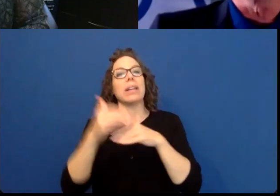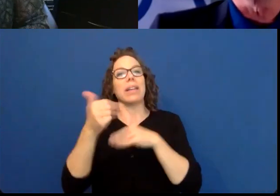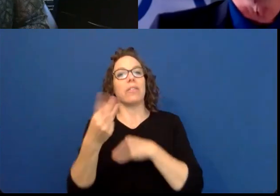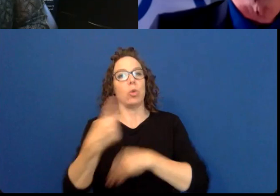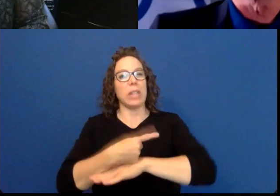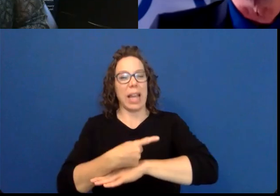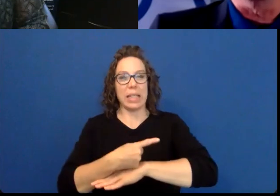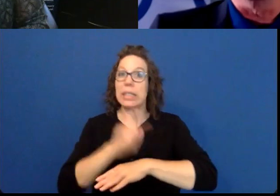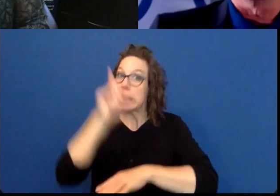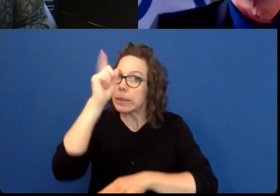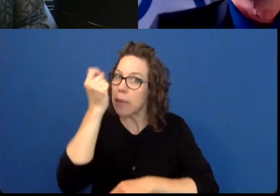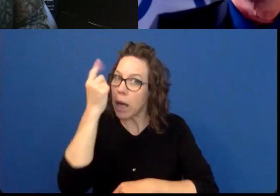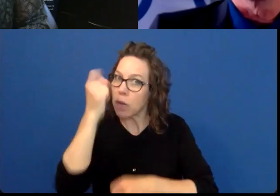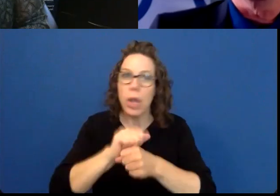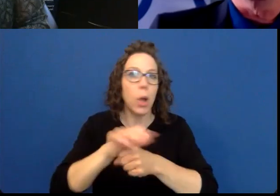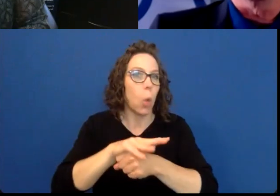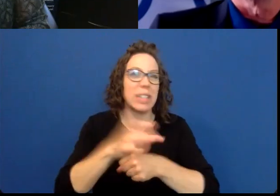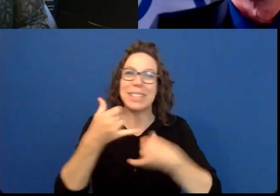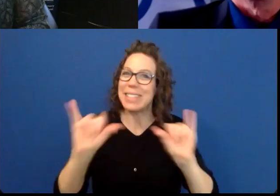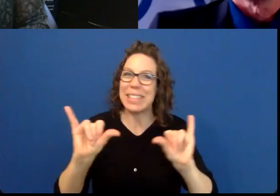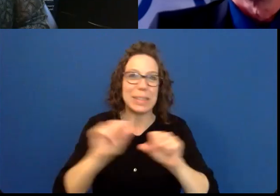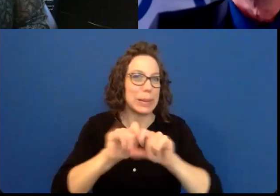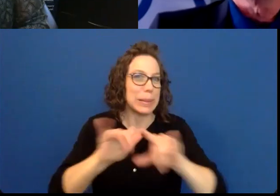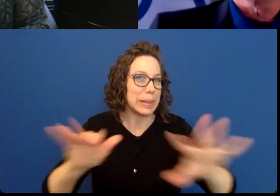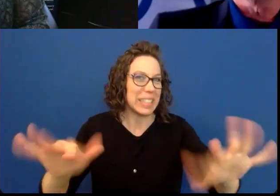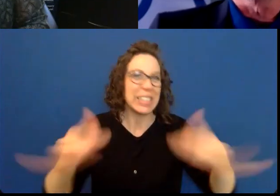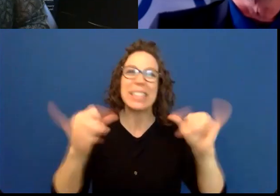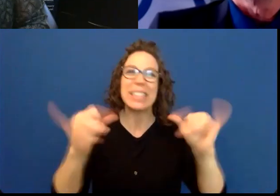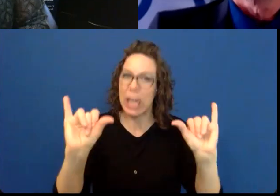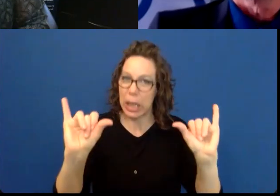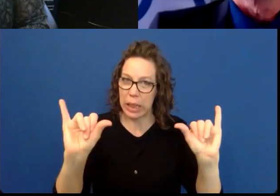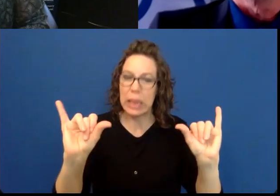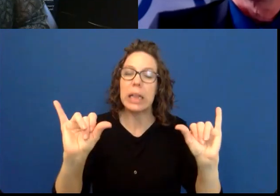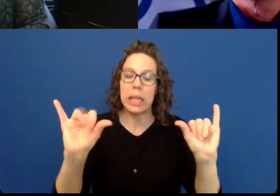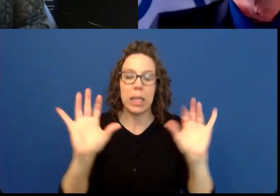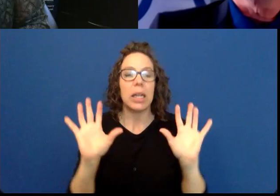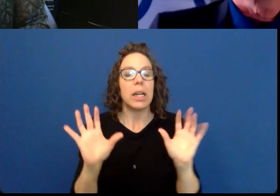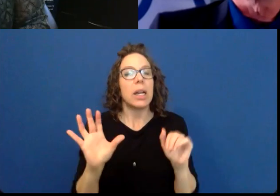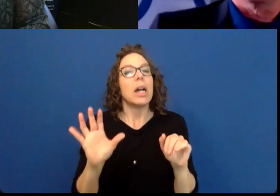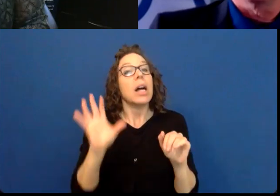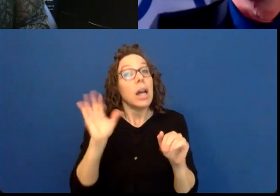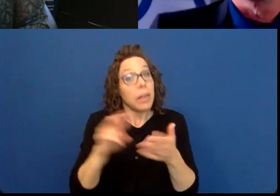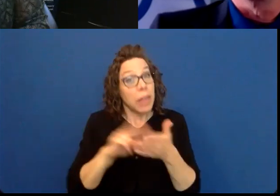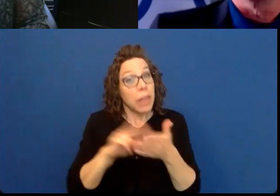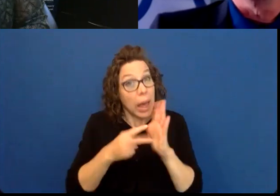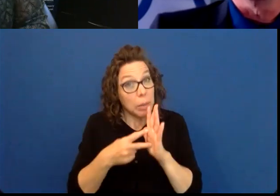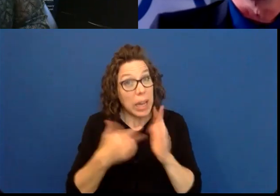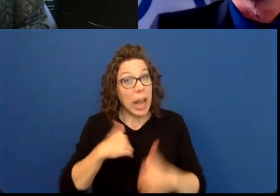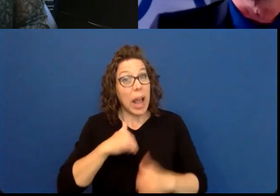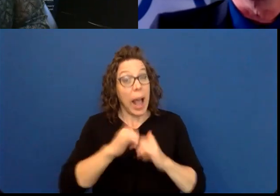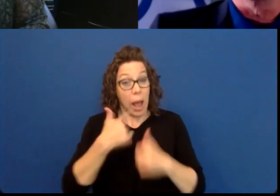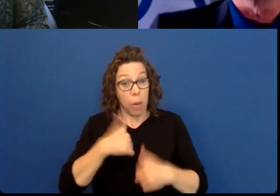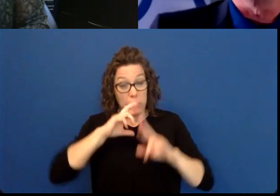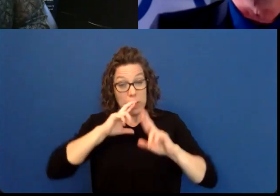illness continues to circulate in our community. This means that how we respond to the reopenings